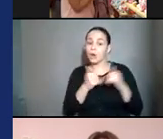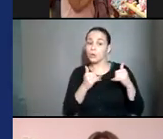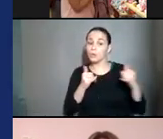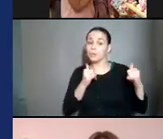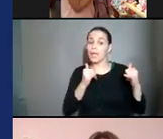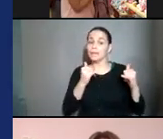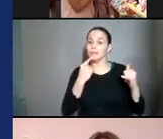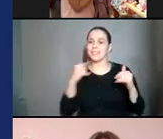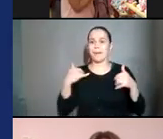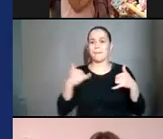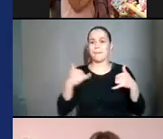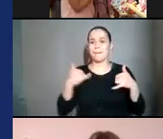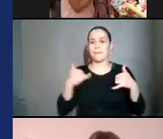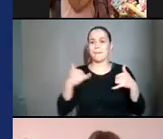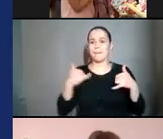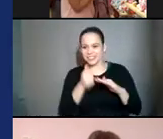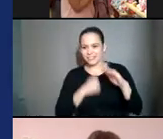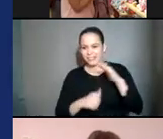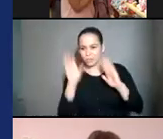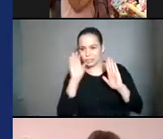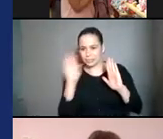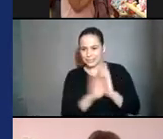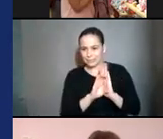Lesson beneath the image.